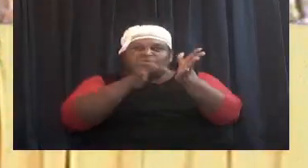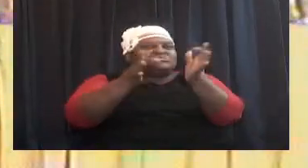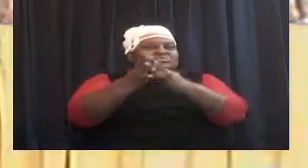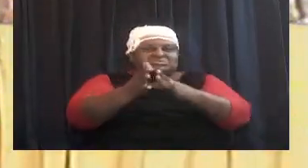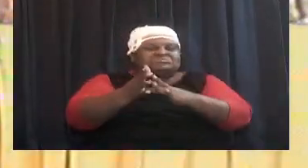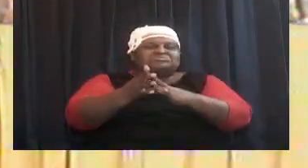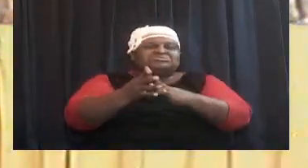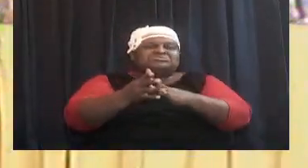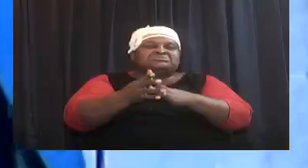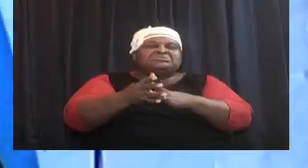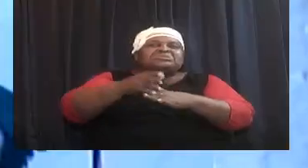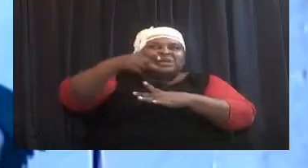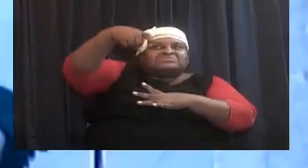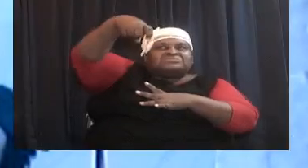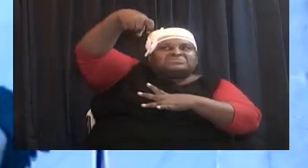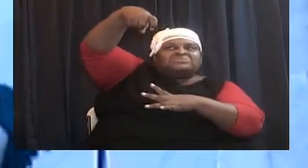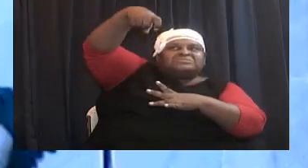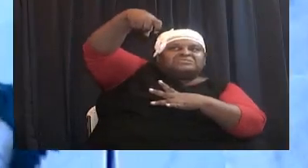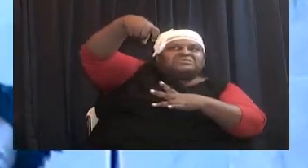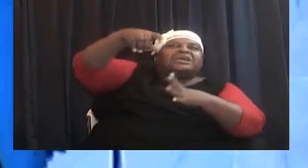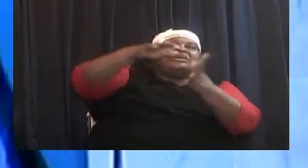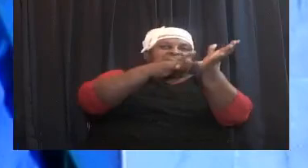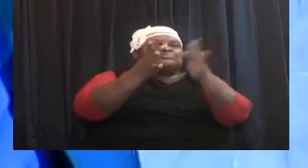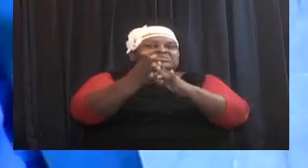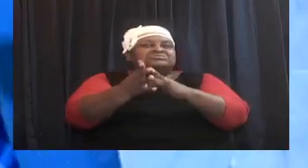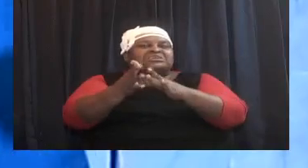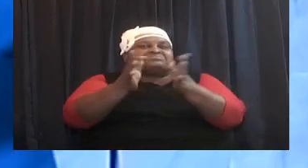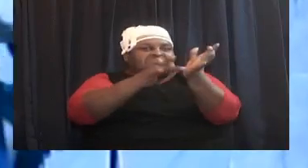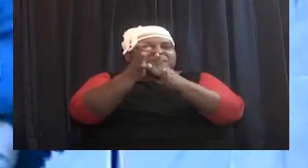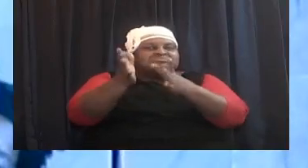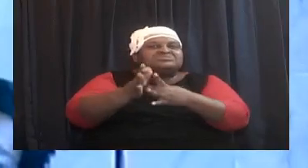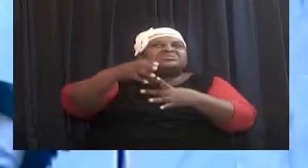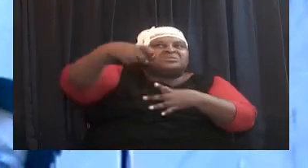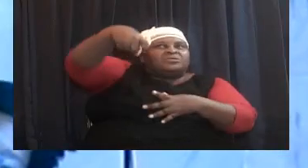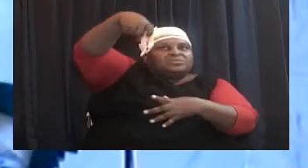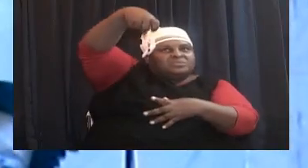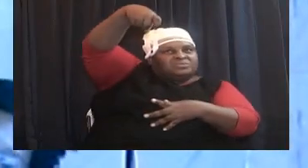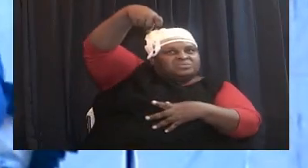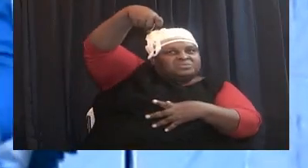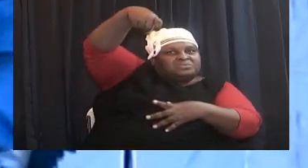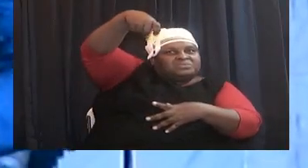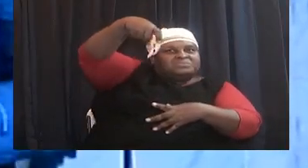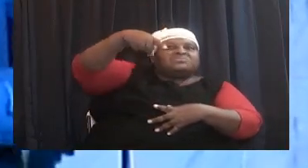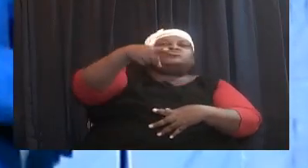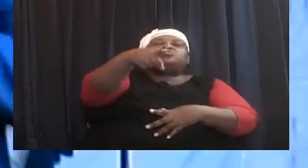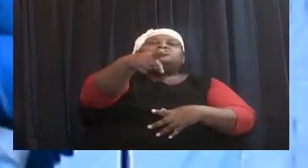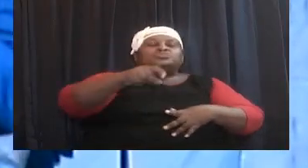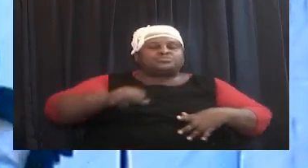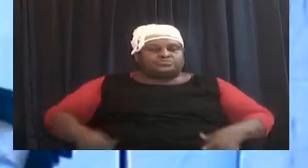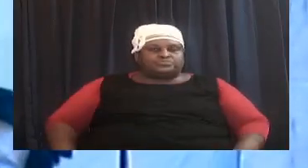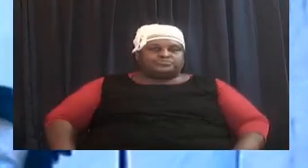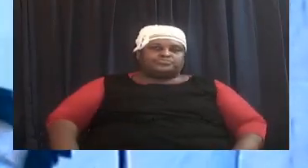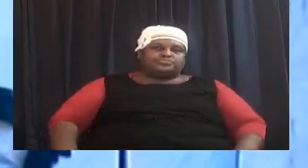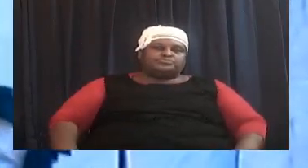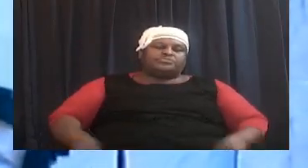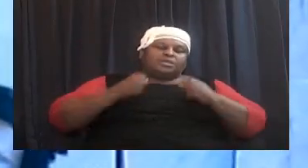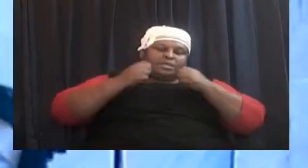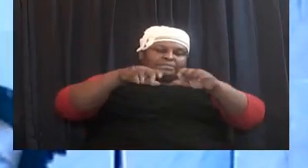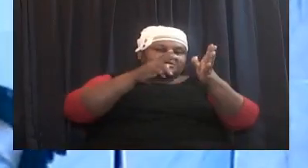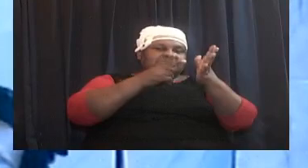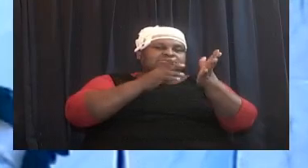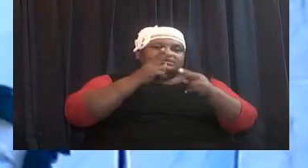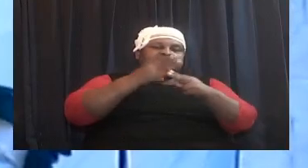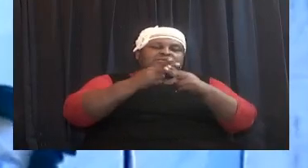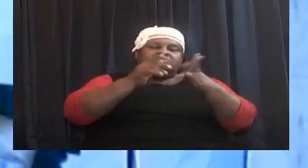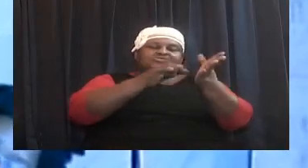Christ. Like that. Hallelujah. We bless your name, Jesus. We praise the